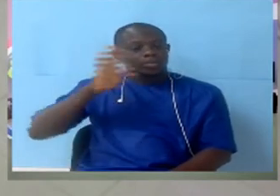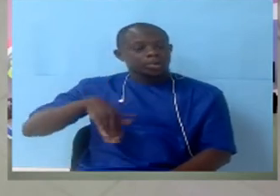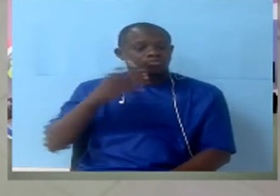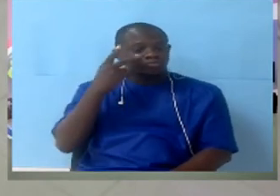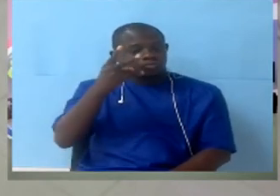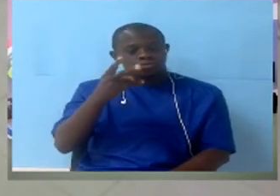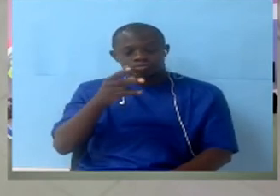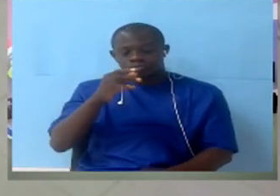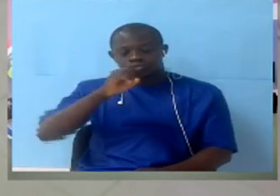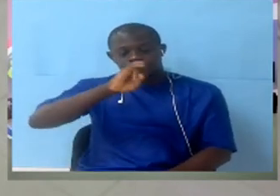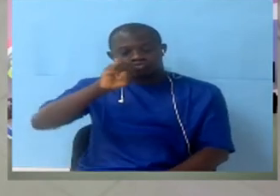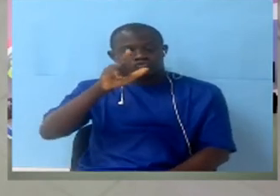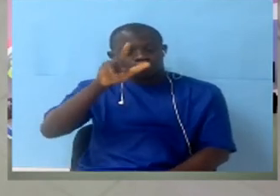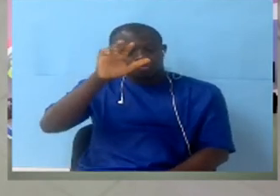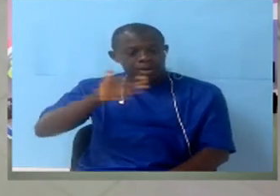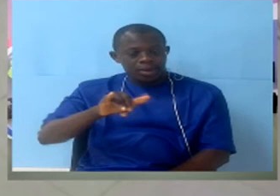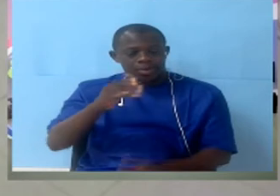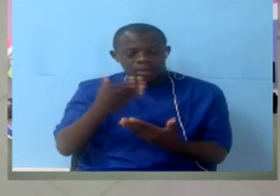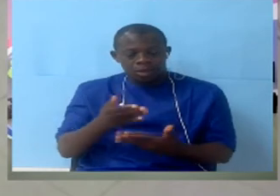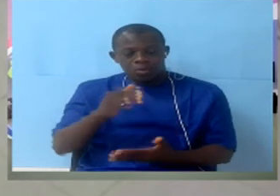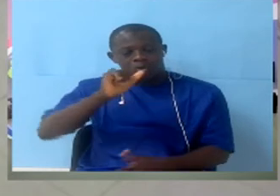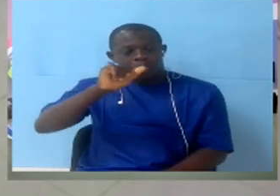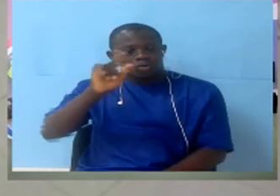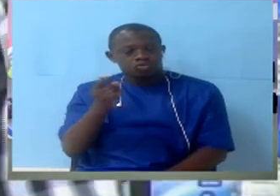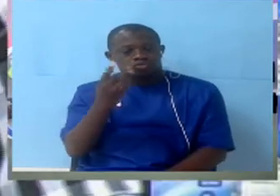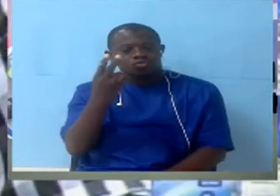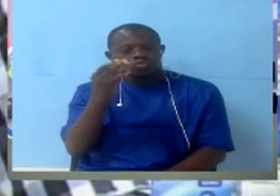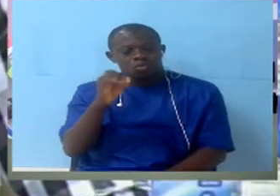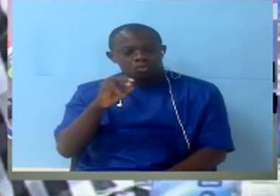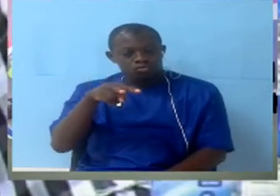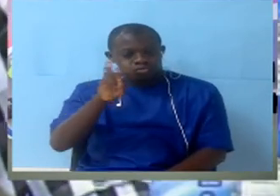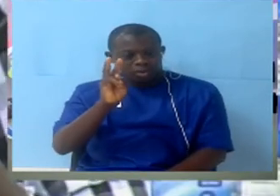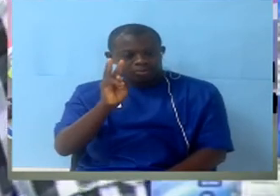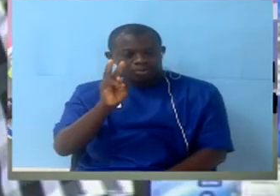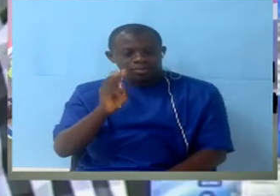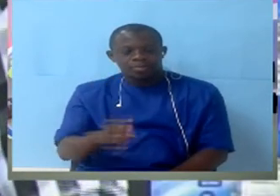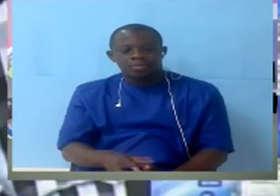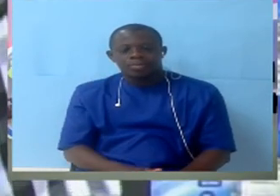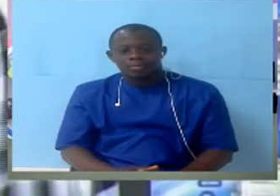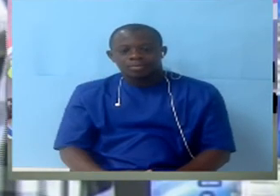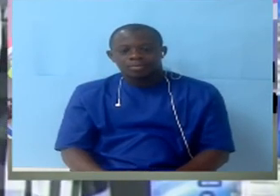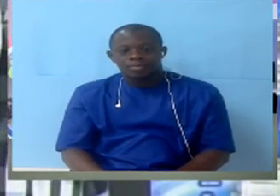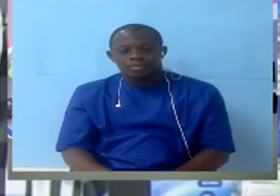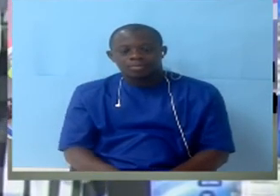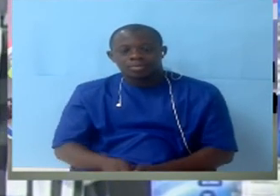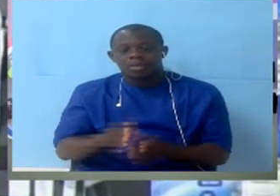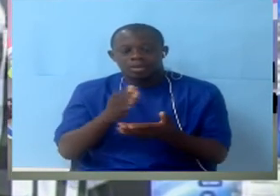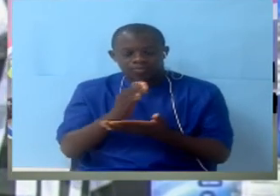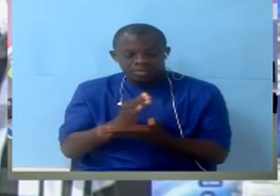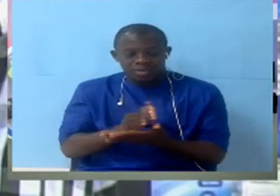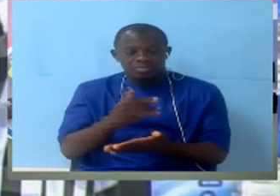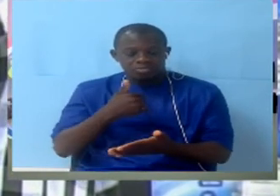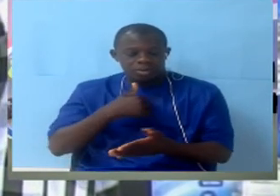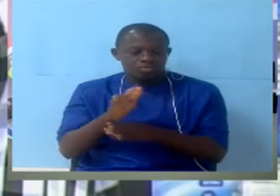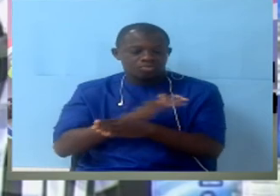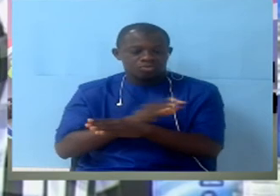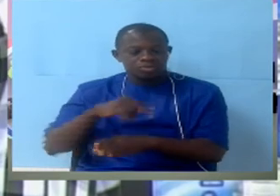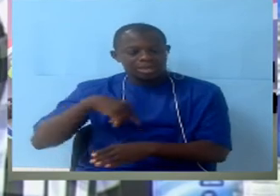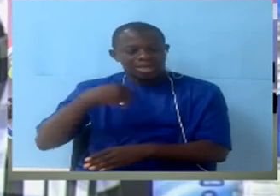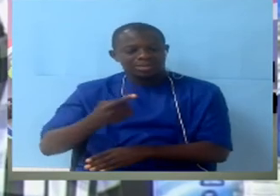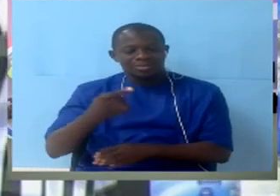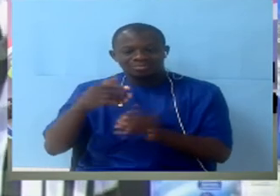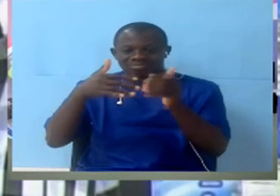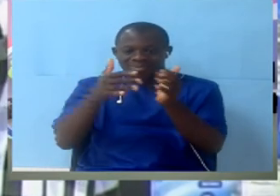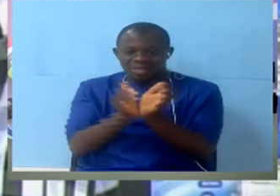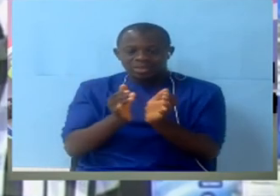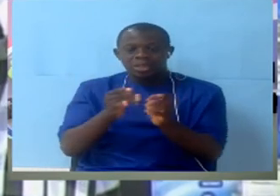july so in august 2012 me waato me classes fo la that day nga fa ñam til bro en call in fact I was attending classes in the afternoon